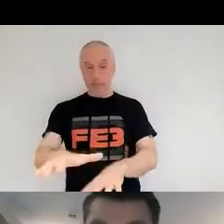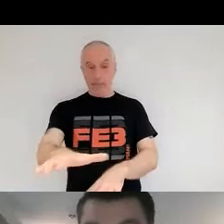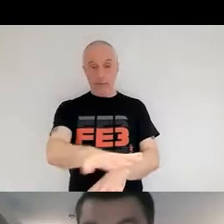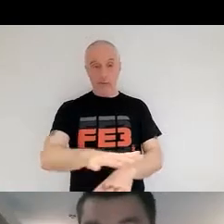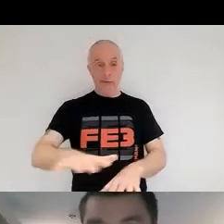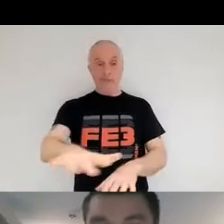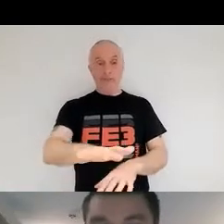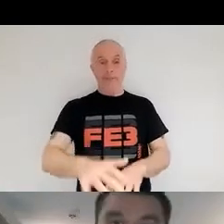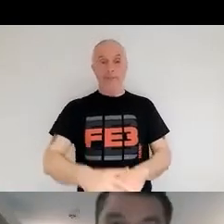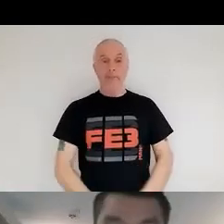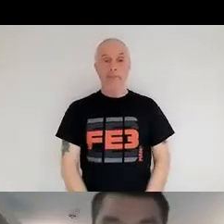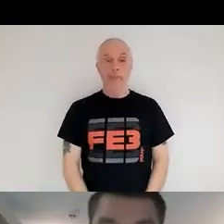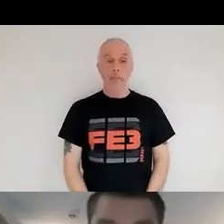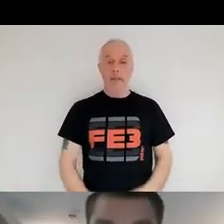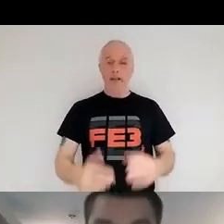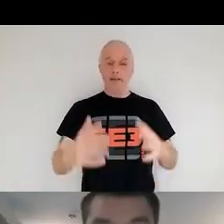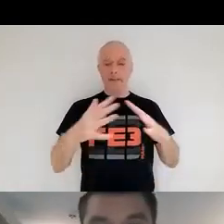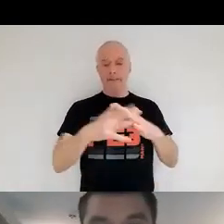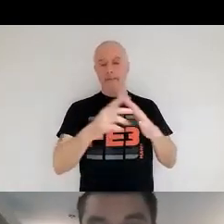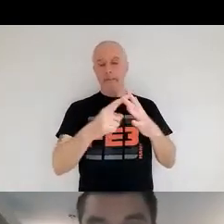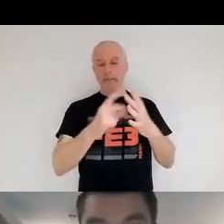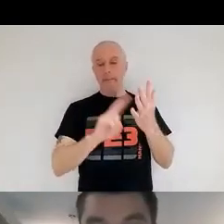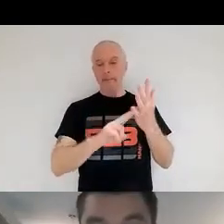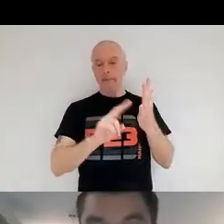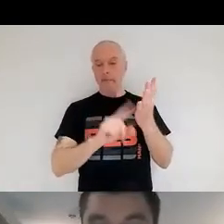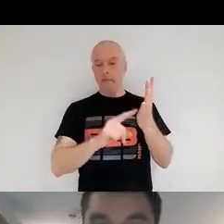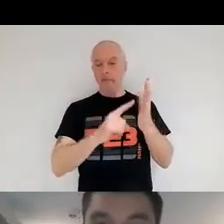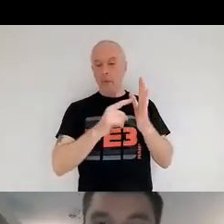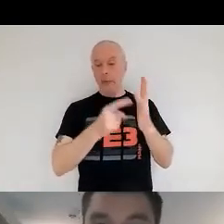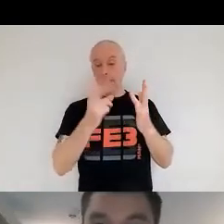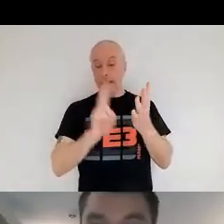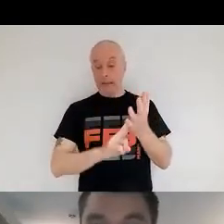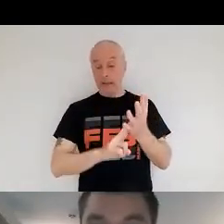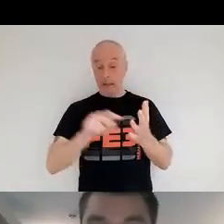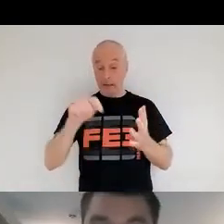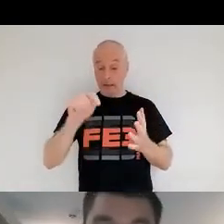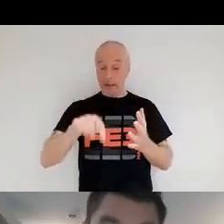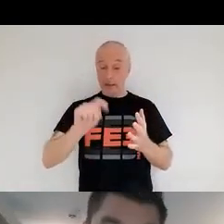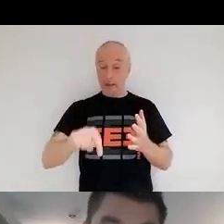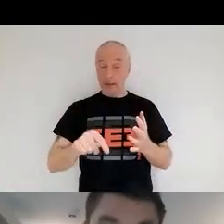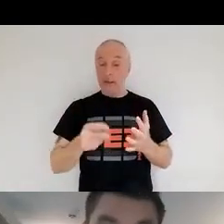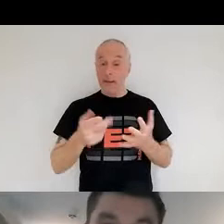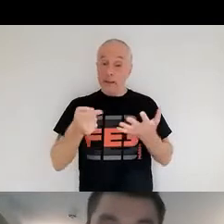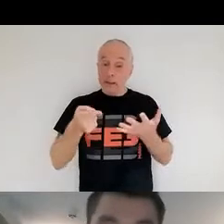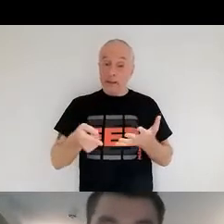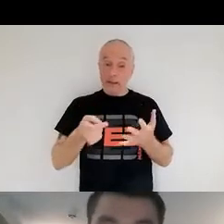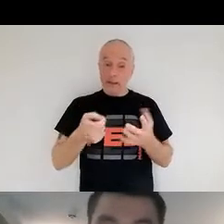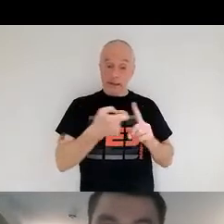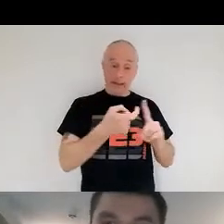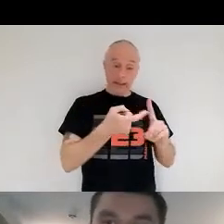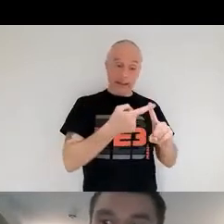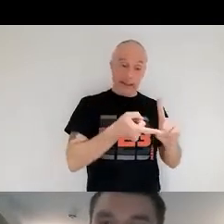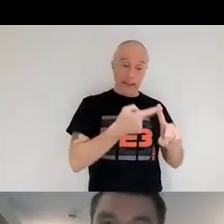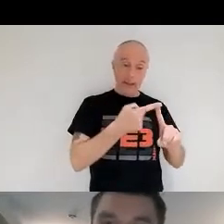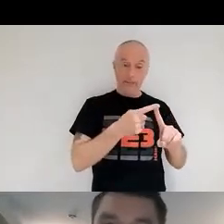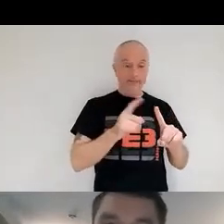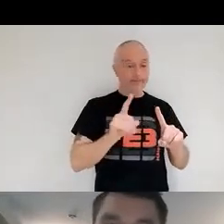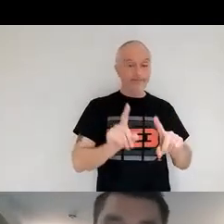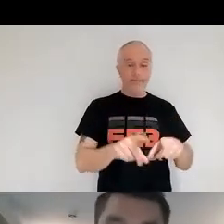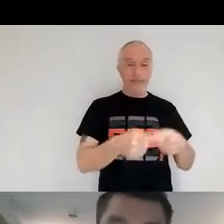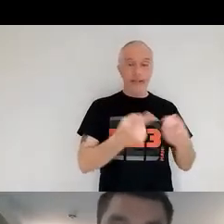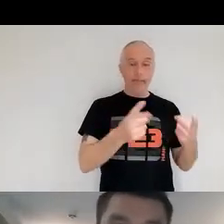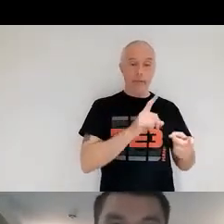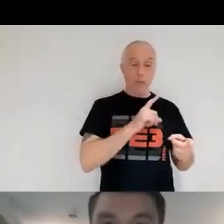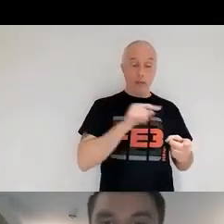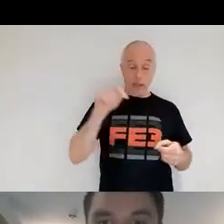relative to Keele. The first one is that this is a public gas network, so this looks very much like the